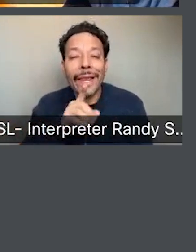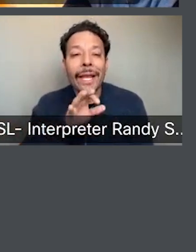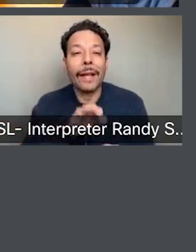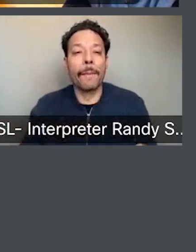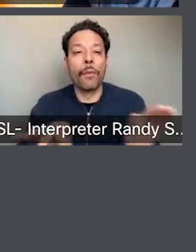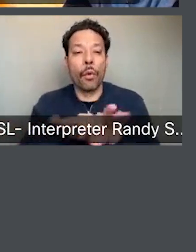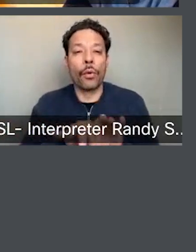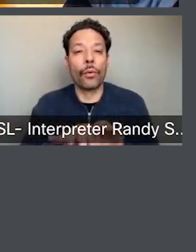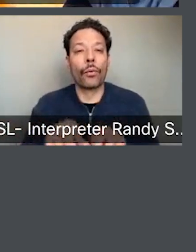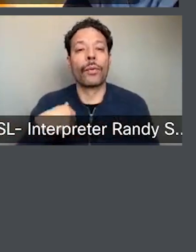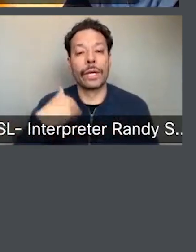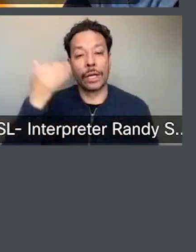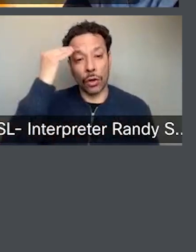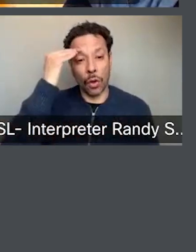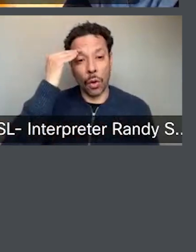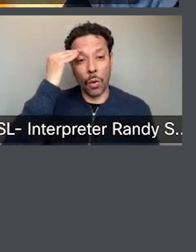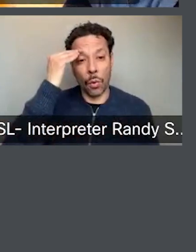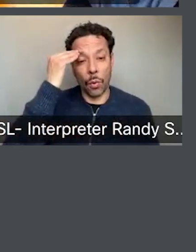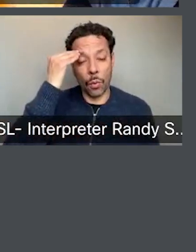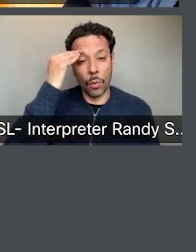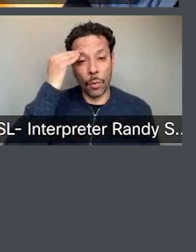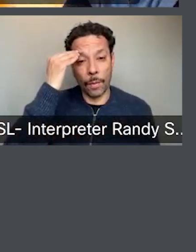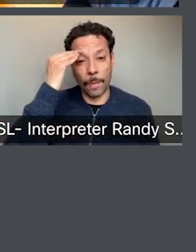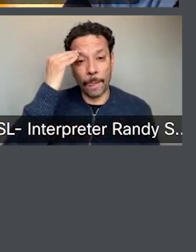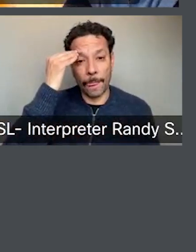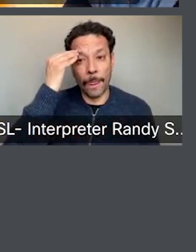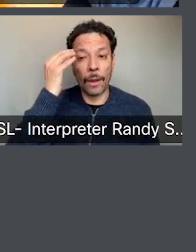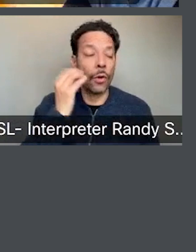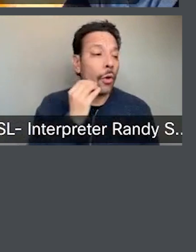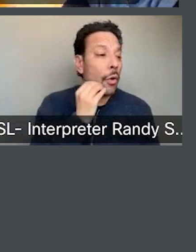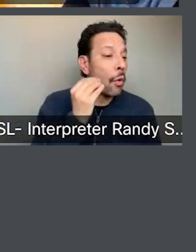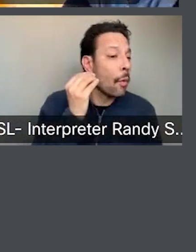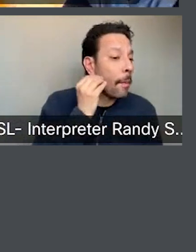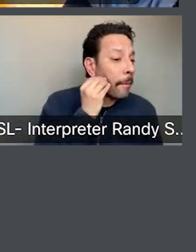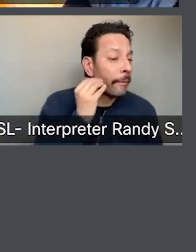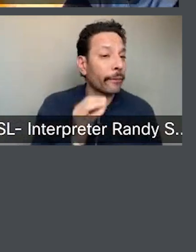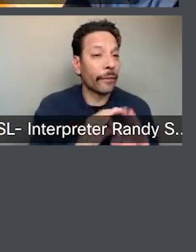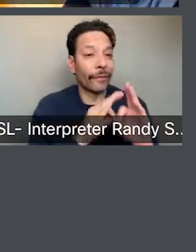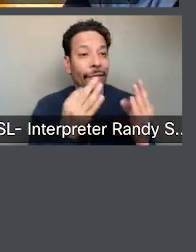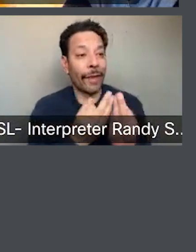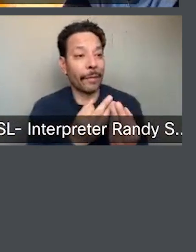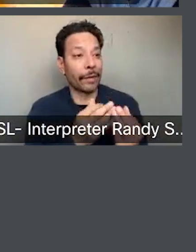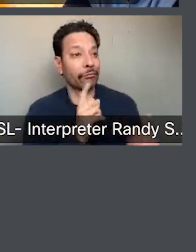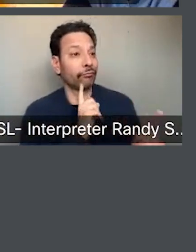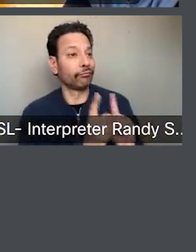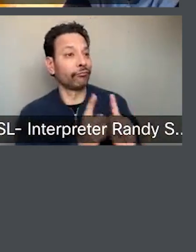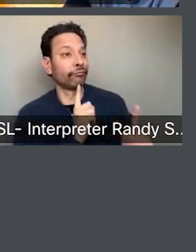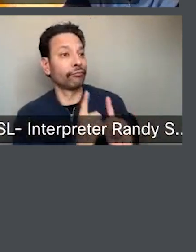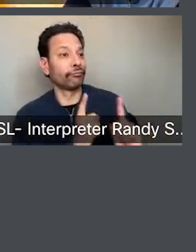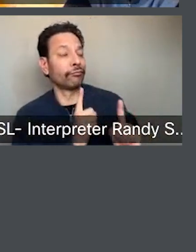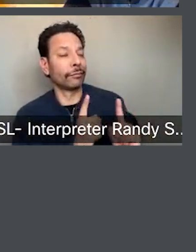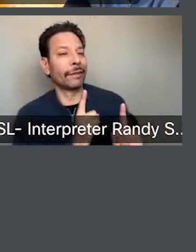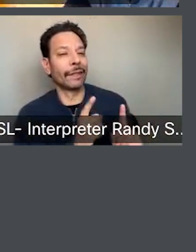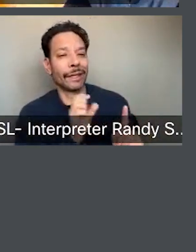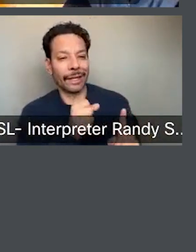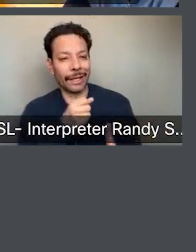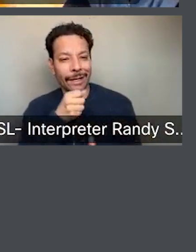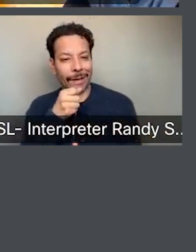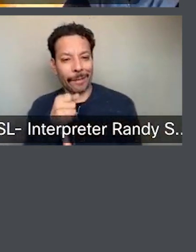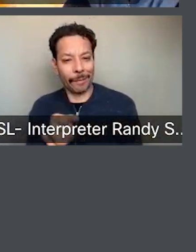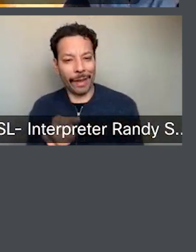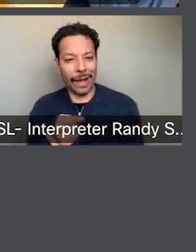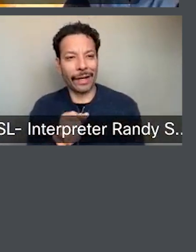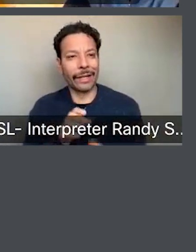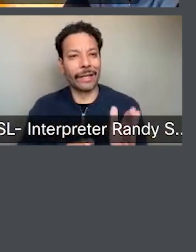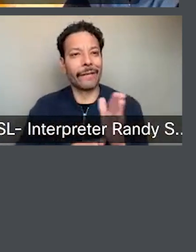know, because home and family communication can impact one's development